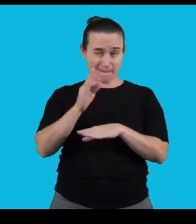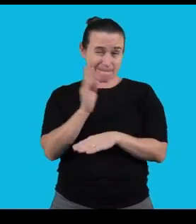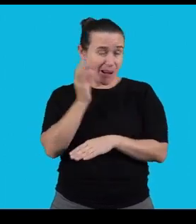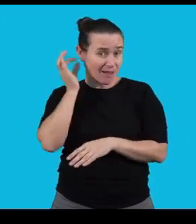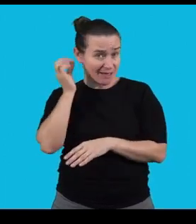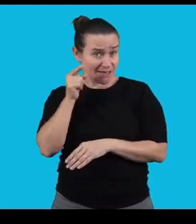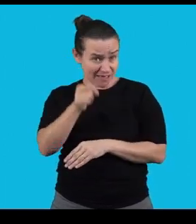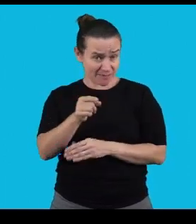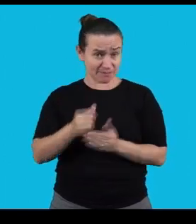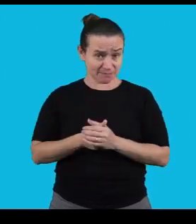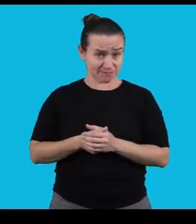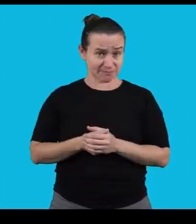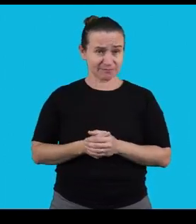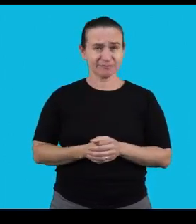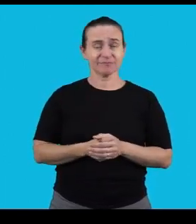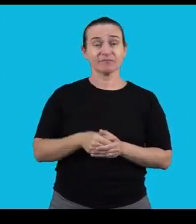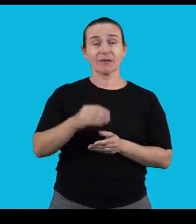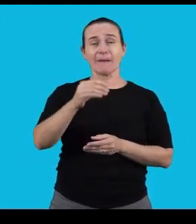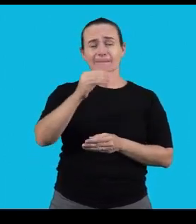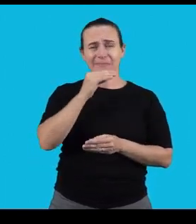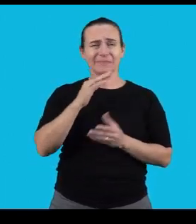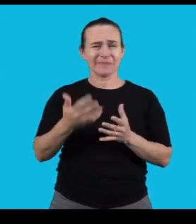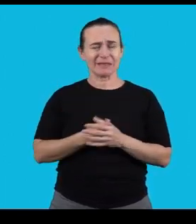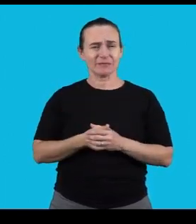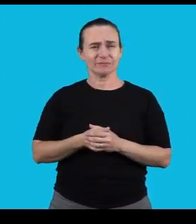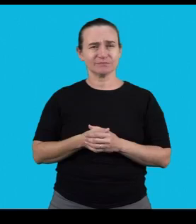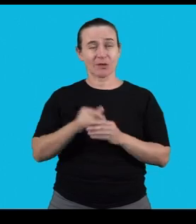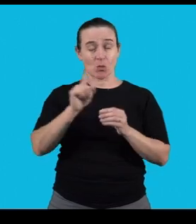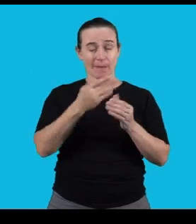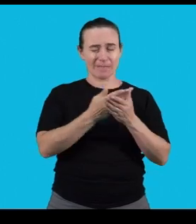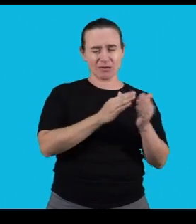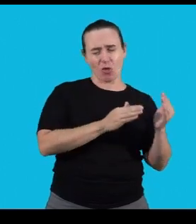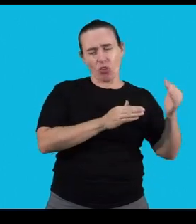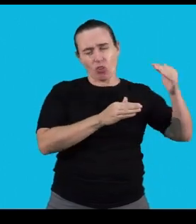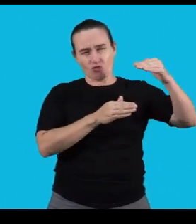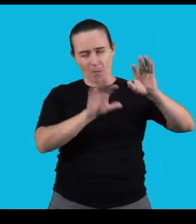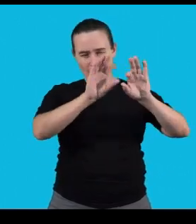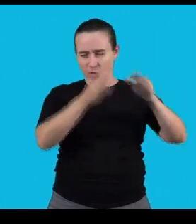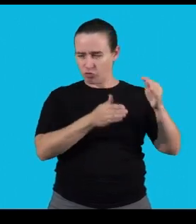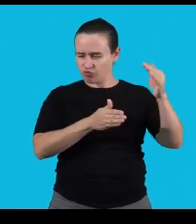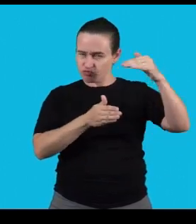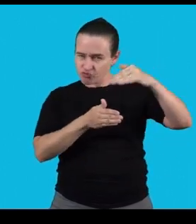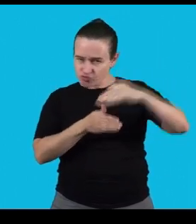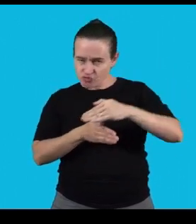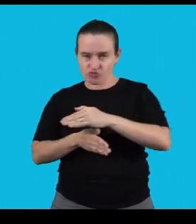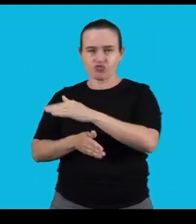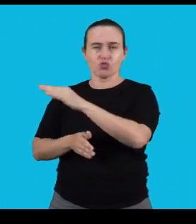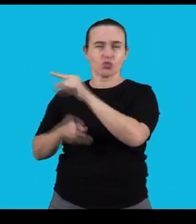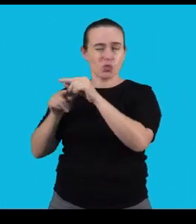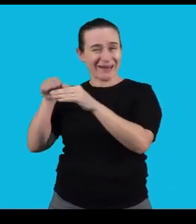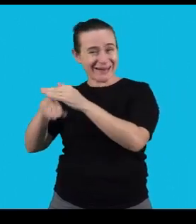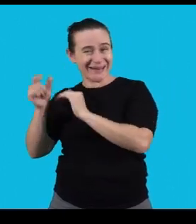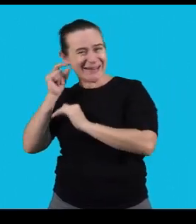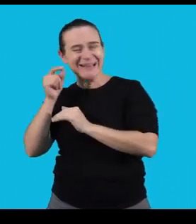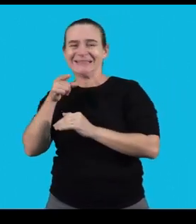on the middle ear here, it means that whatever is supposed to be taken through the pathway of the